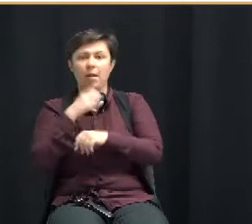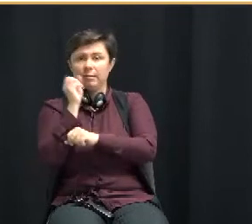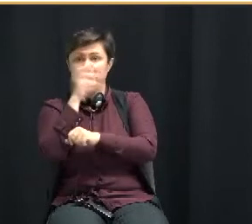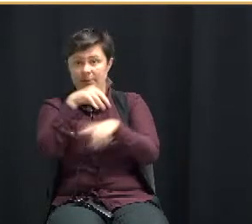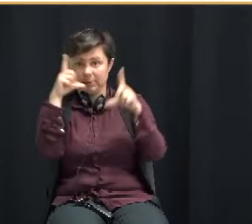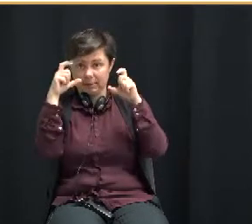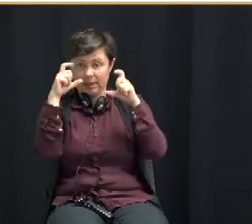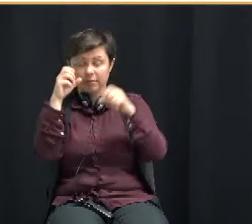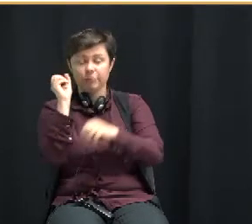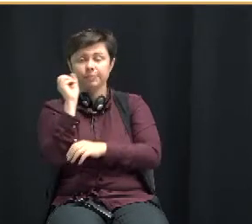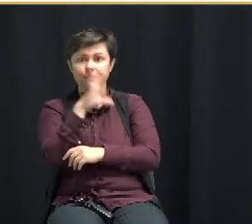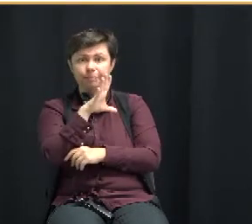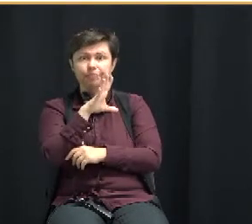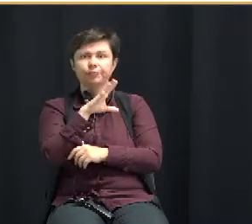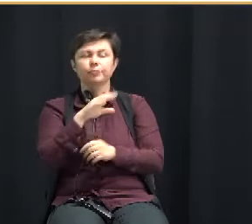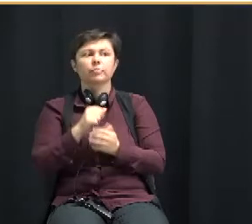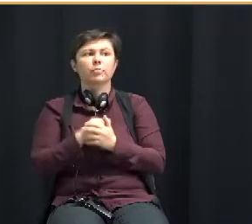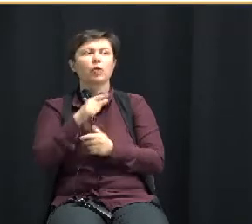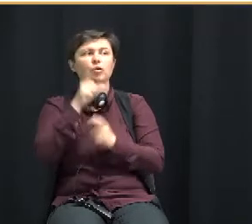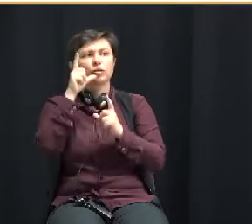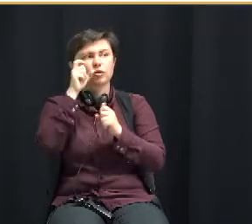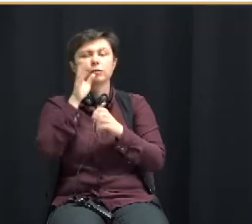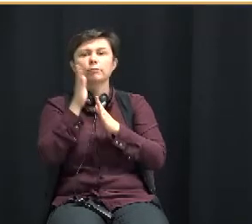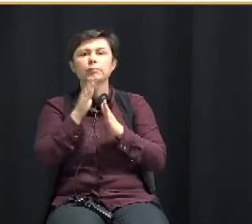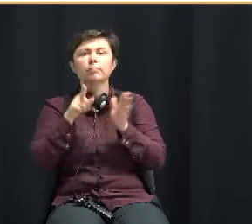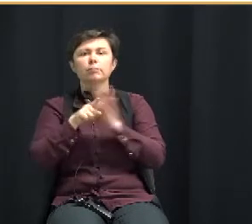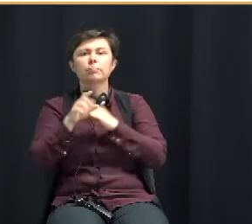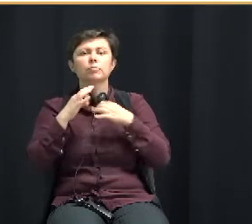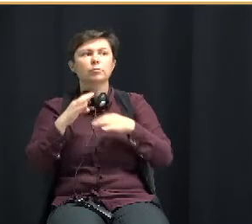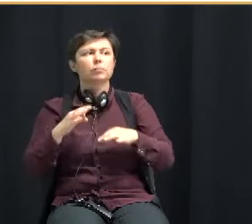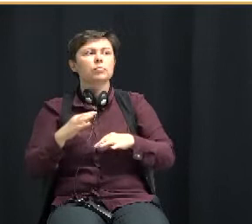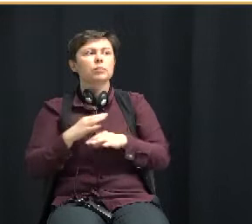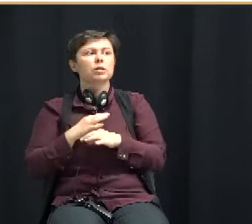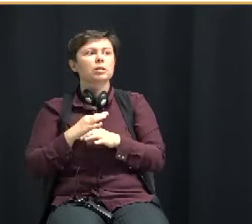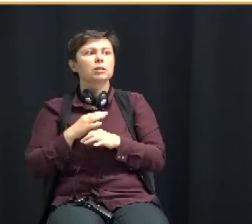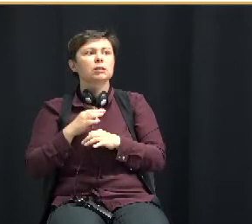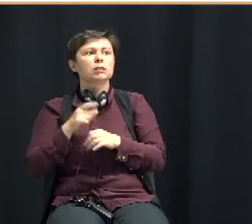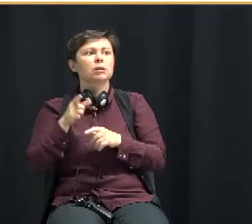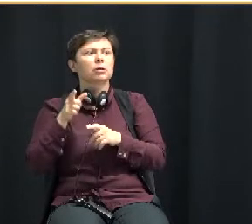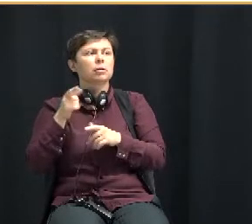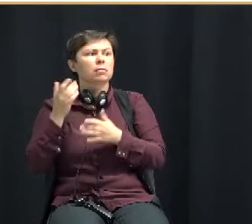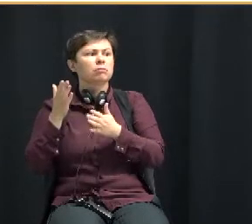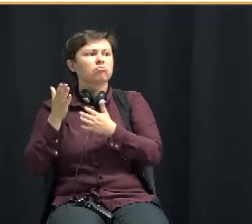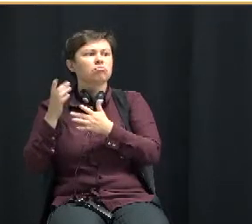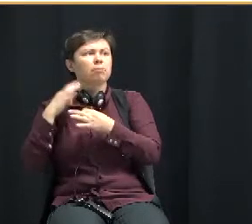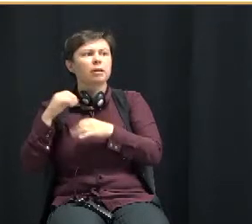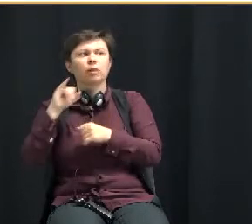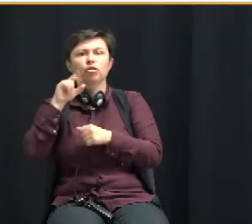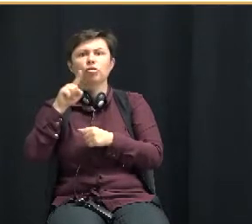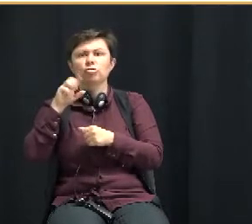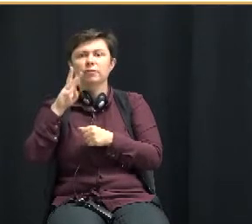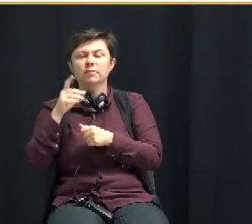And there's a slide which was prepared by Ms. Adrianna